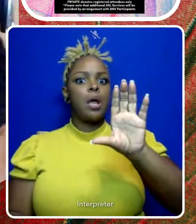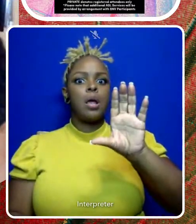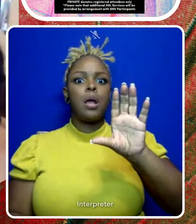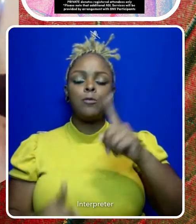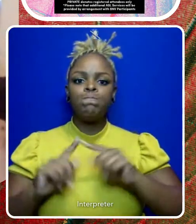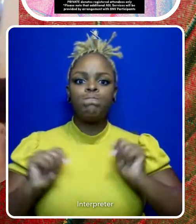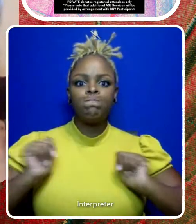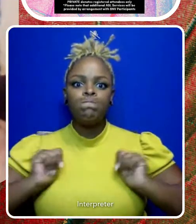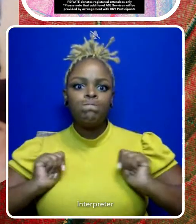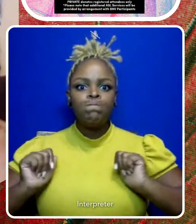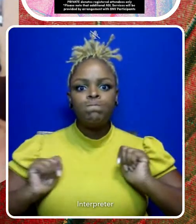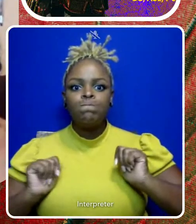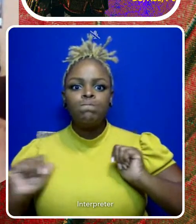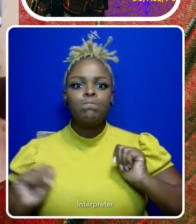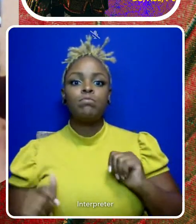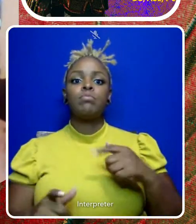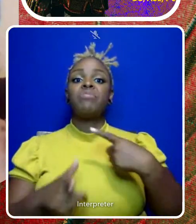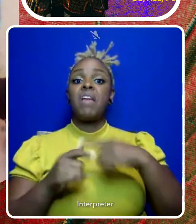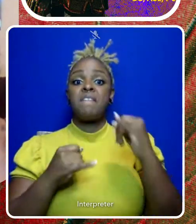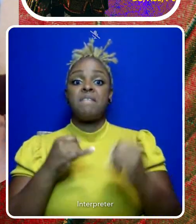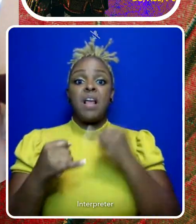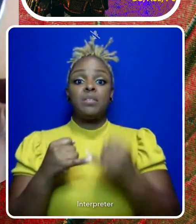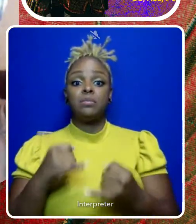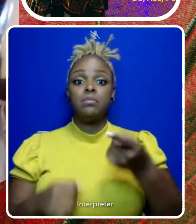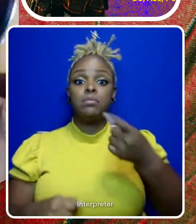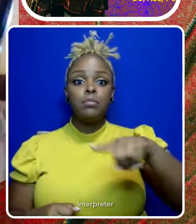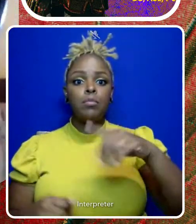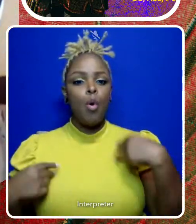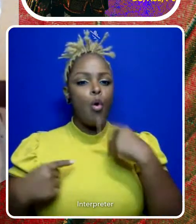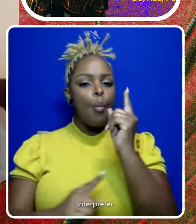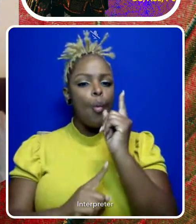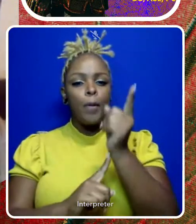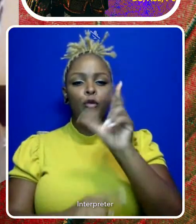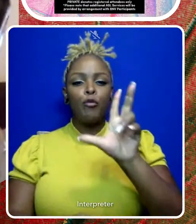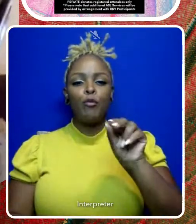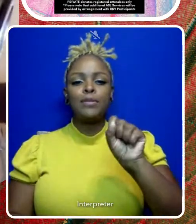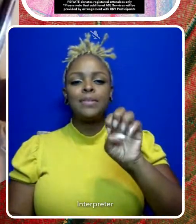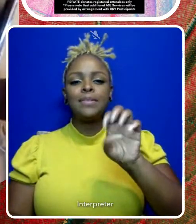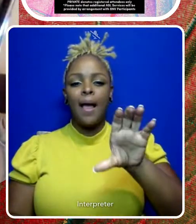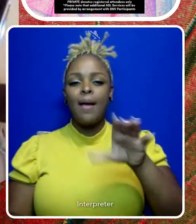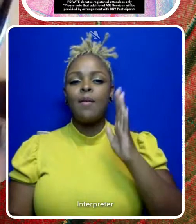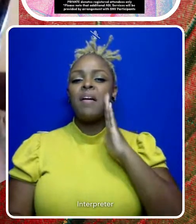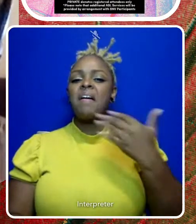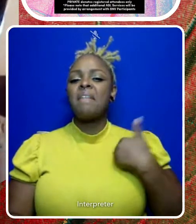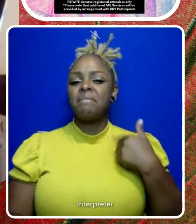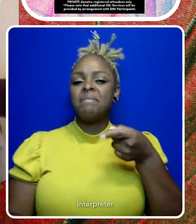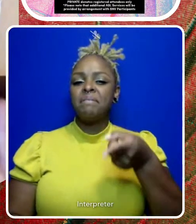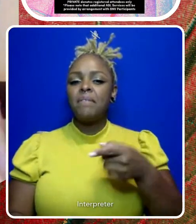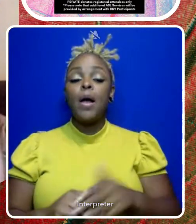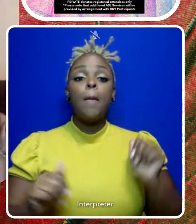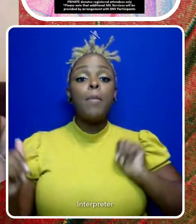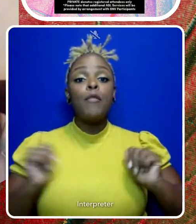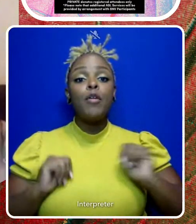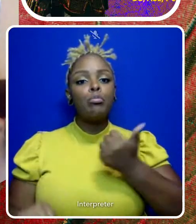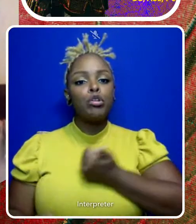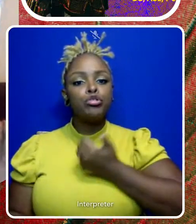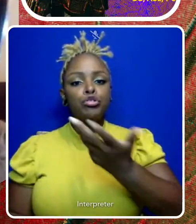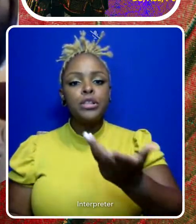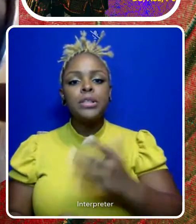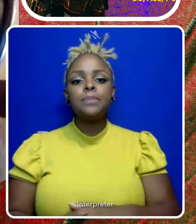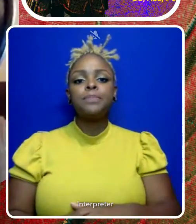seconds and also to perform their poem. Poets also get only one virtual open